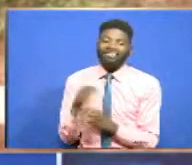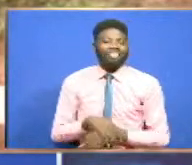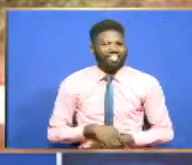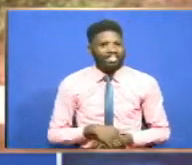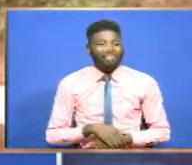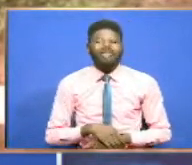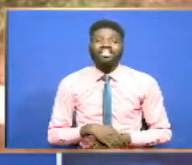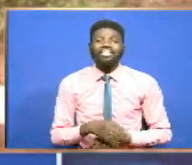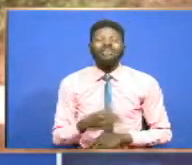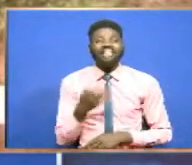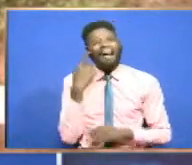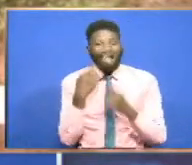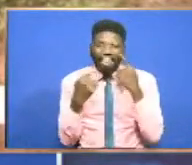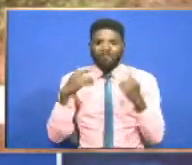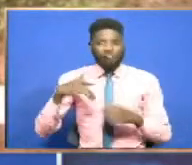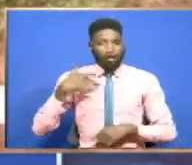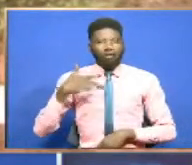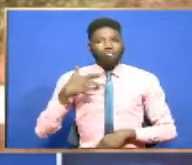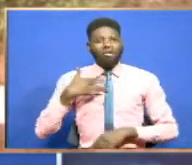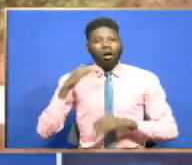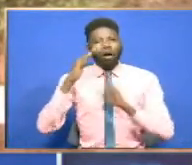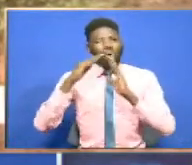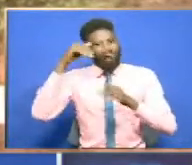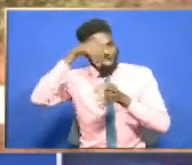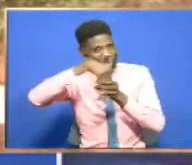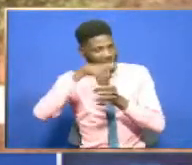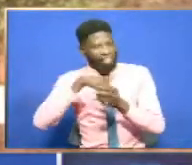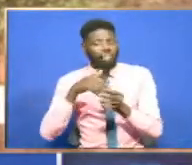Kilio ikaingia ndani ya nyumba.